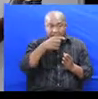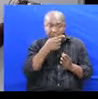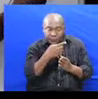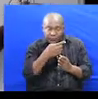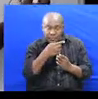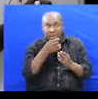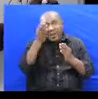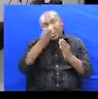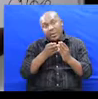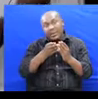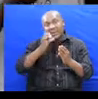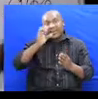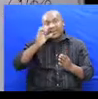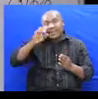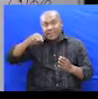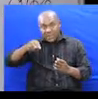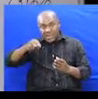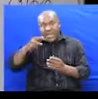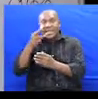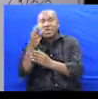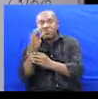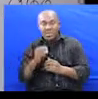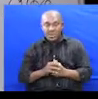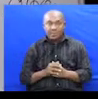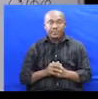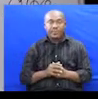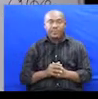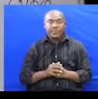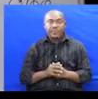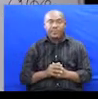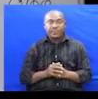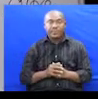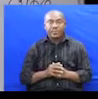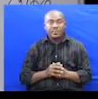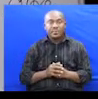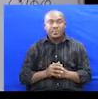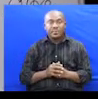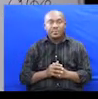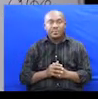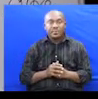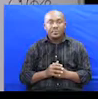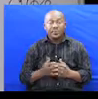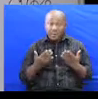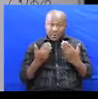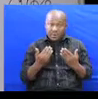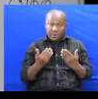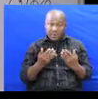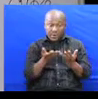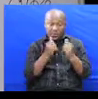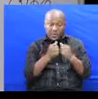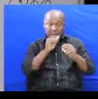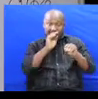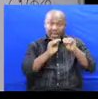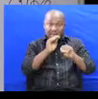per liter. Gram per decimeter cubic or grams per liter. So we can